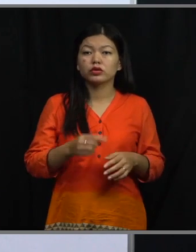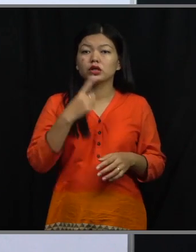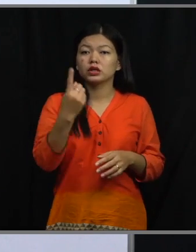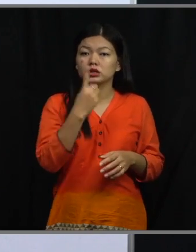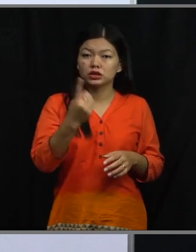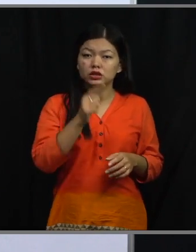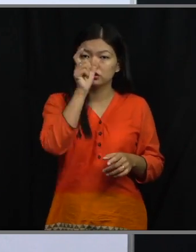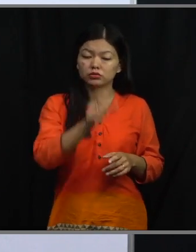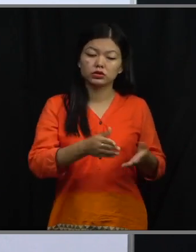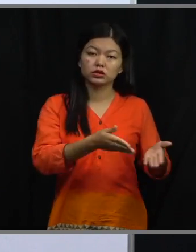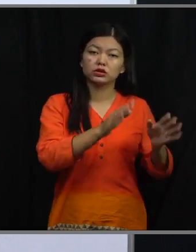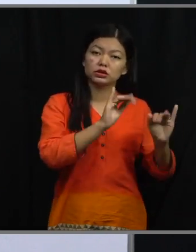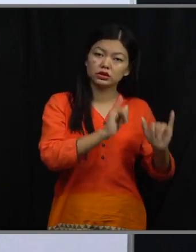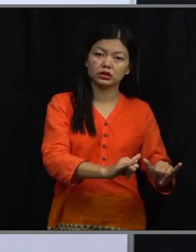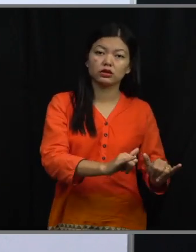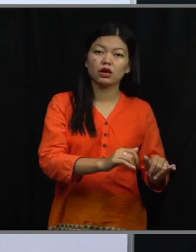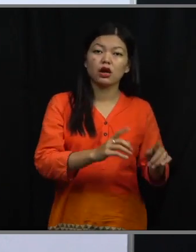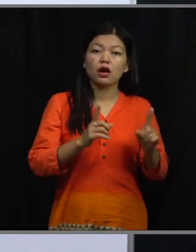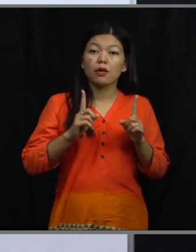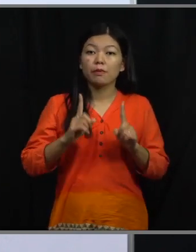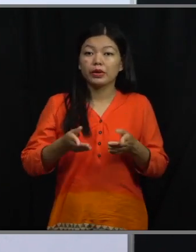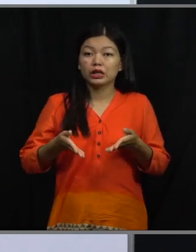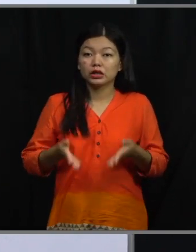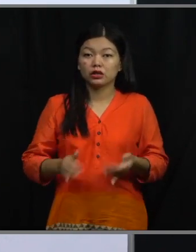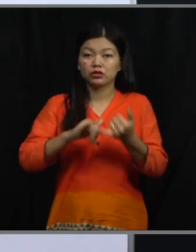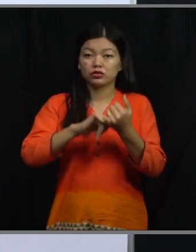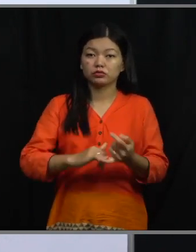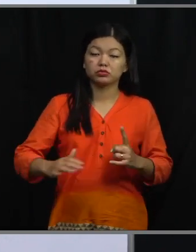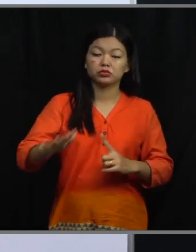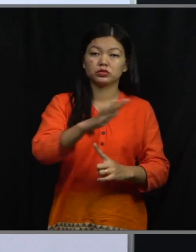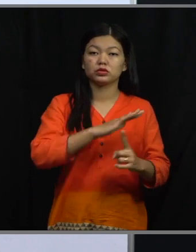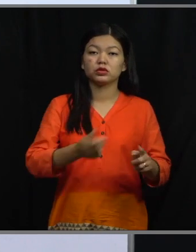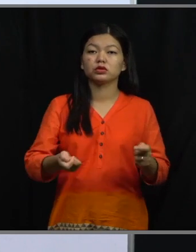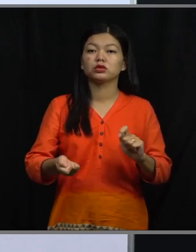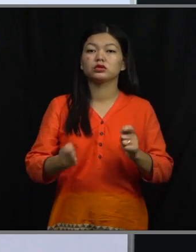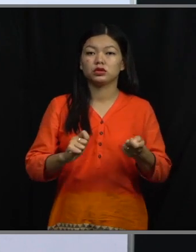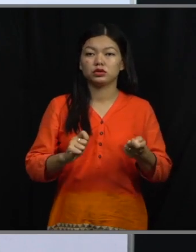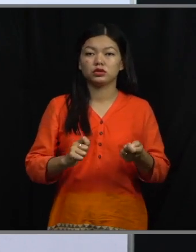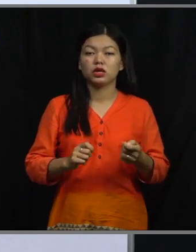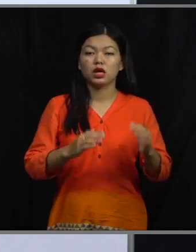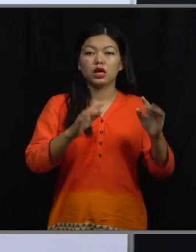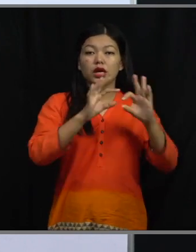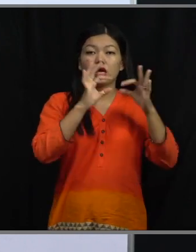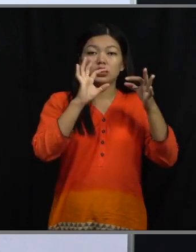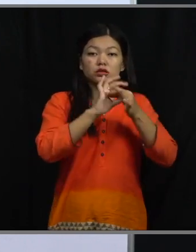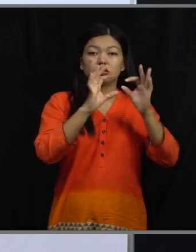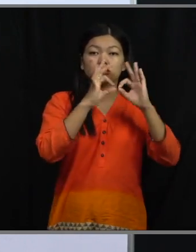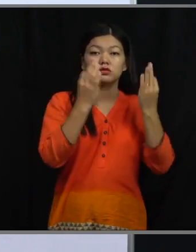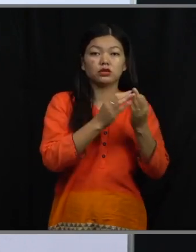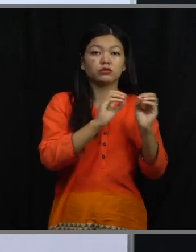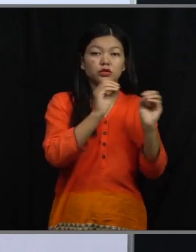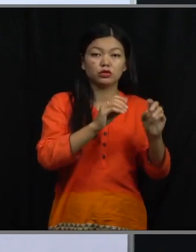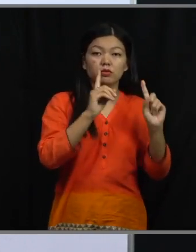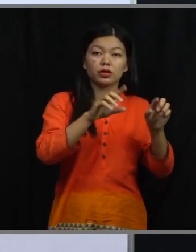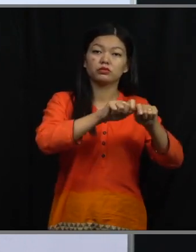a small family, okay. Now, what are the reasons? What are the factors to why it has been, you know, broken down